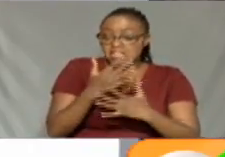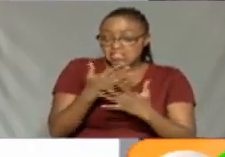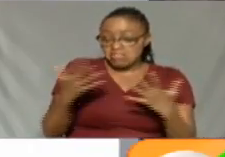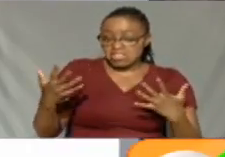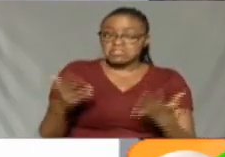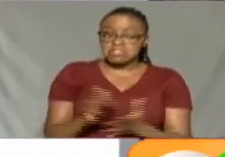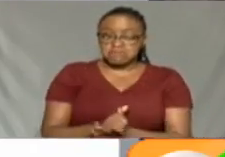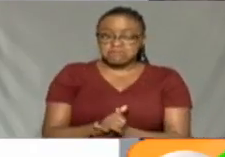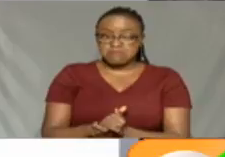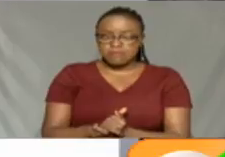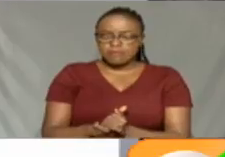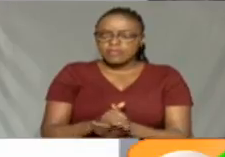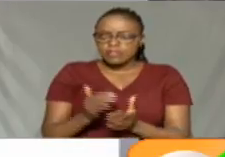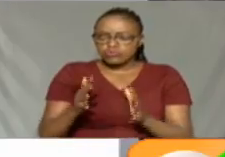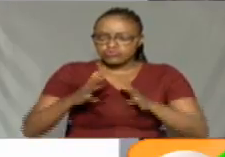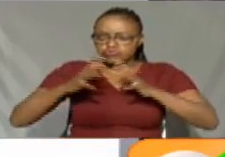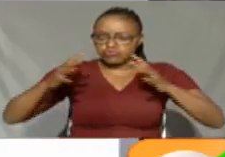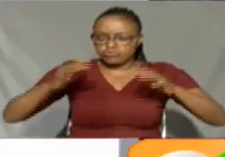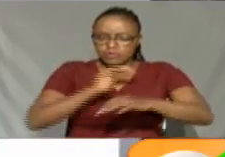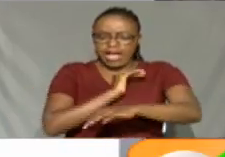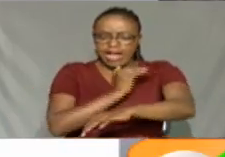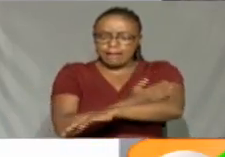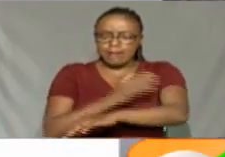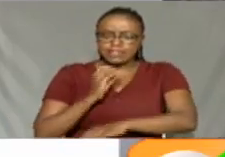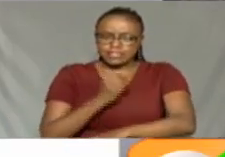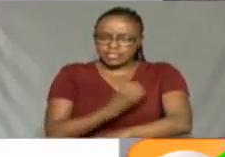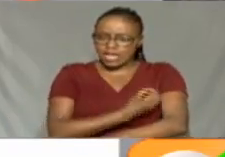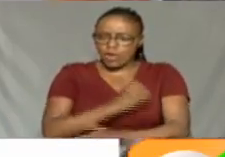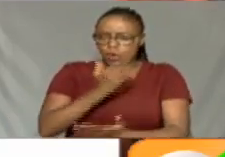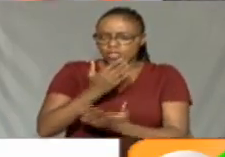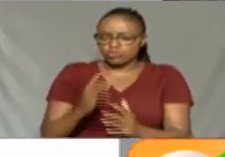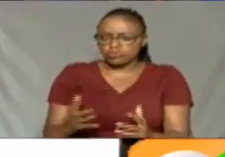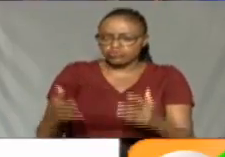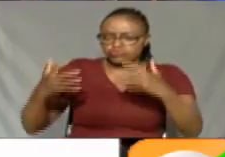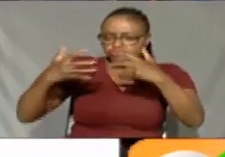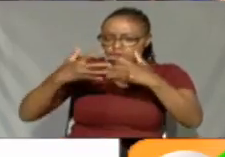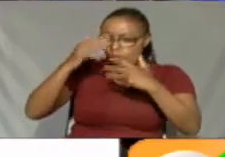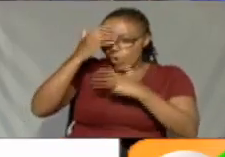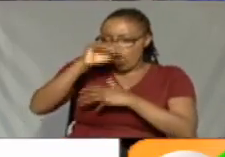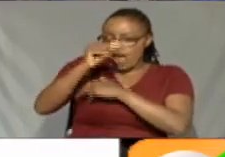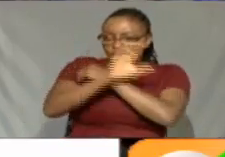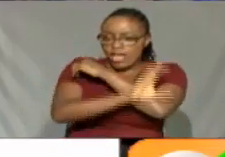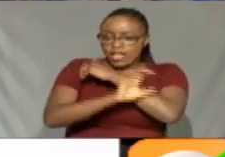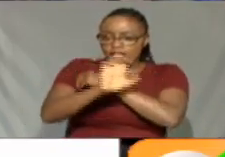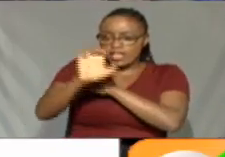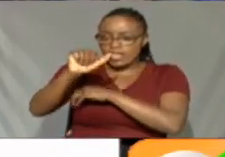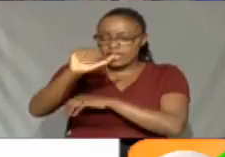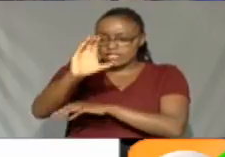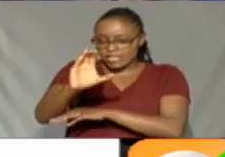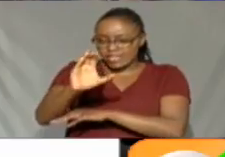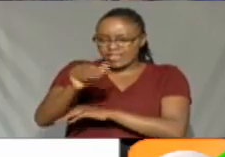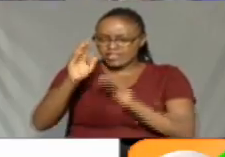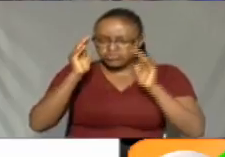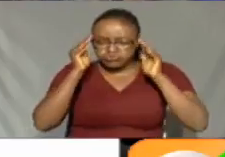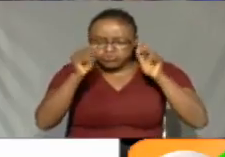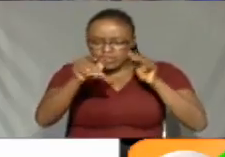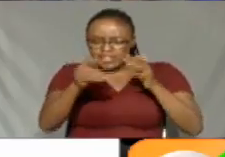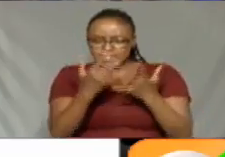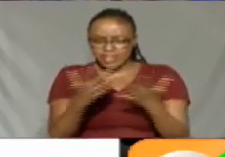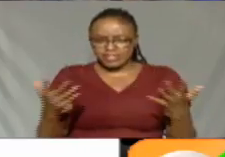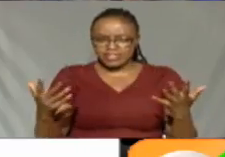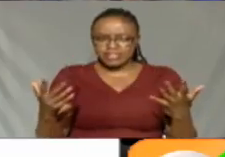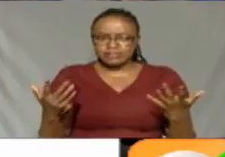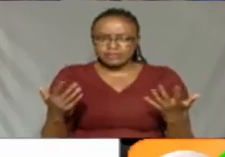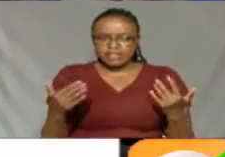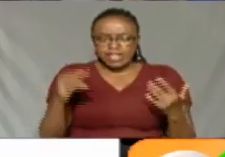our capacity here to substitute, because those other countries in EAC are also looking at those products.